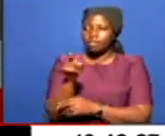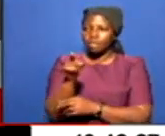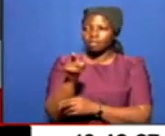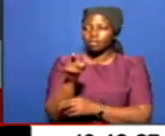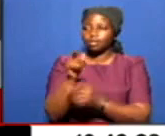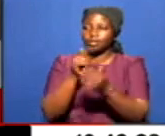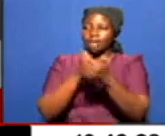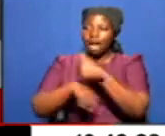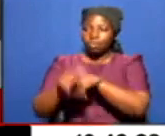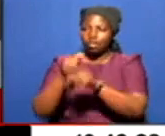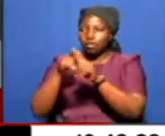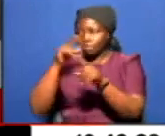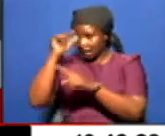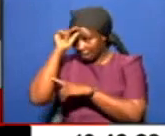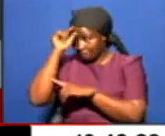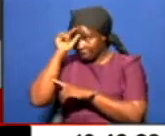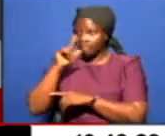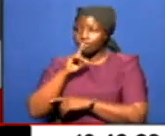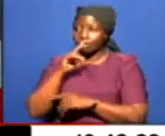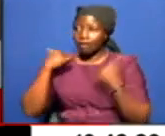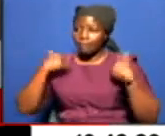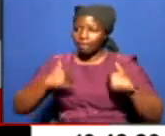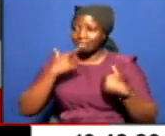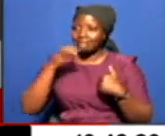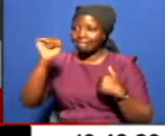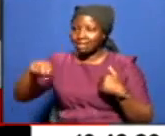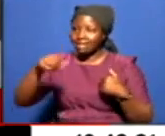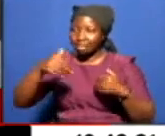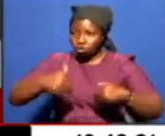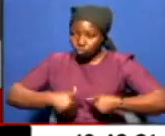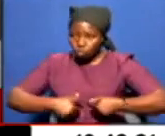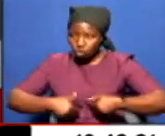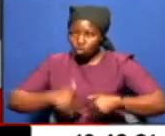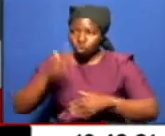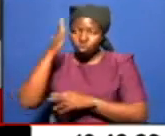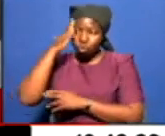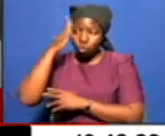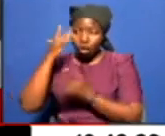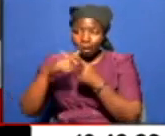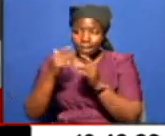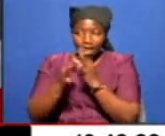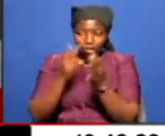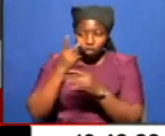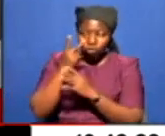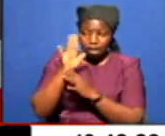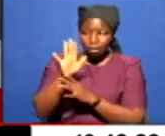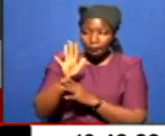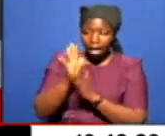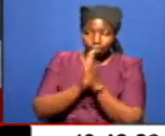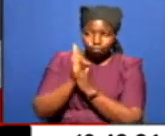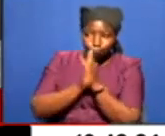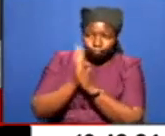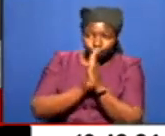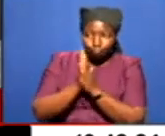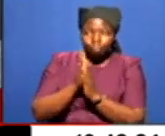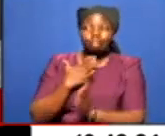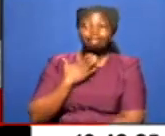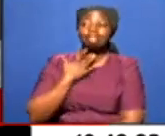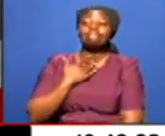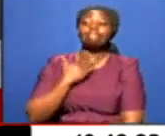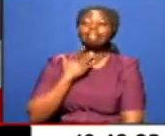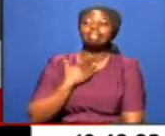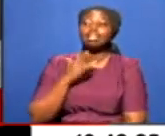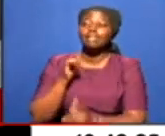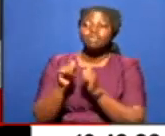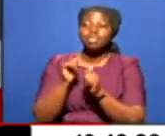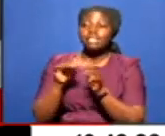interventions by the government. So I will say that yes, the young people know, but if you look at their interests and the desire, which is really about how can